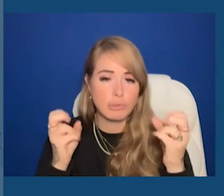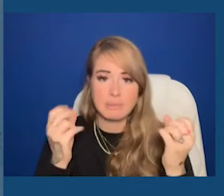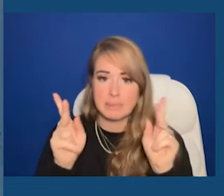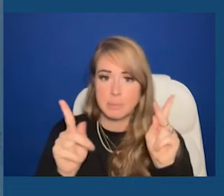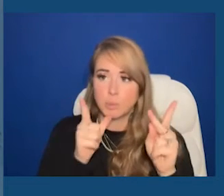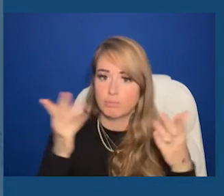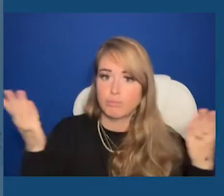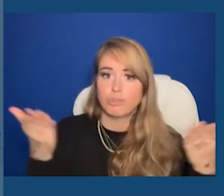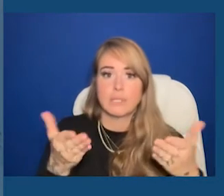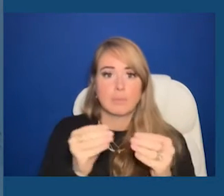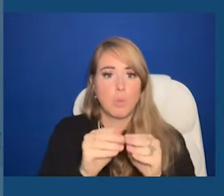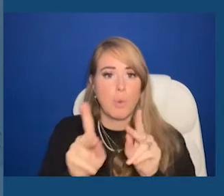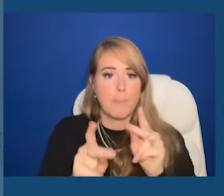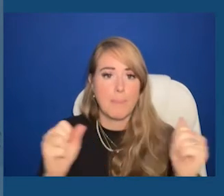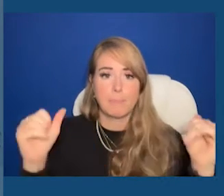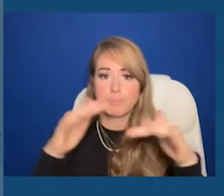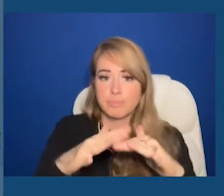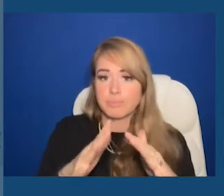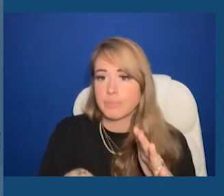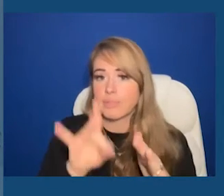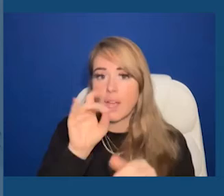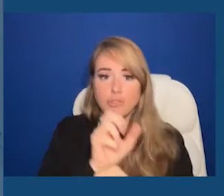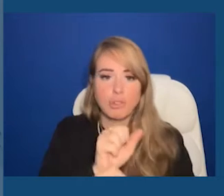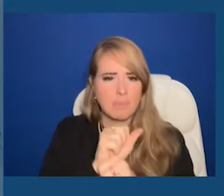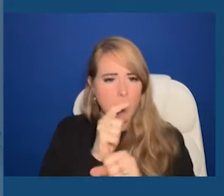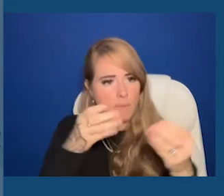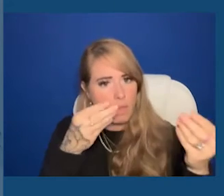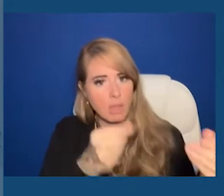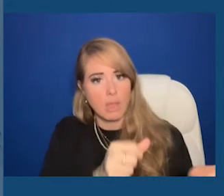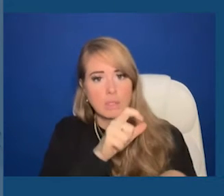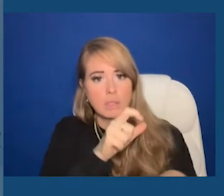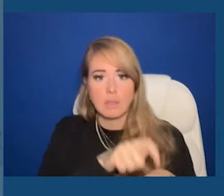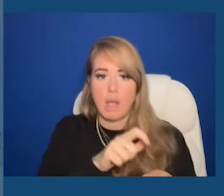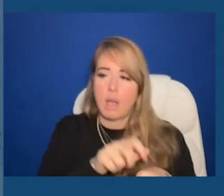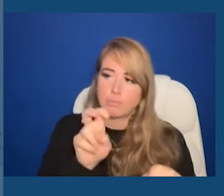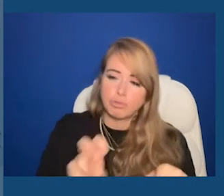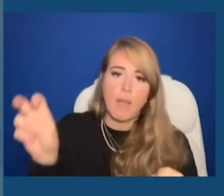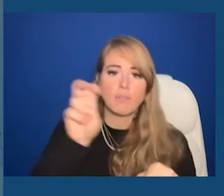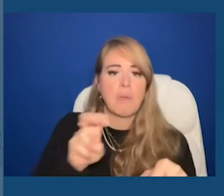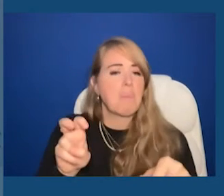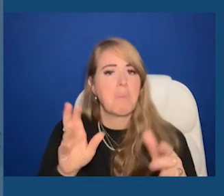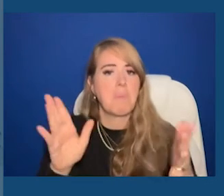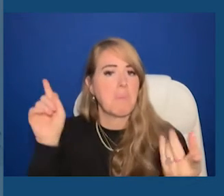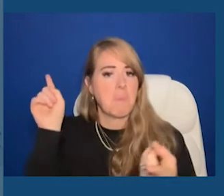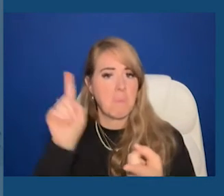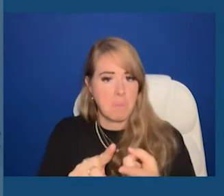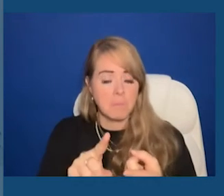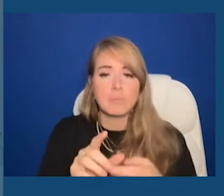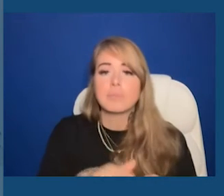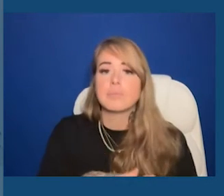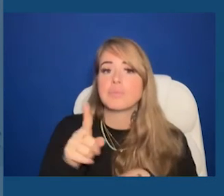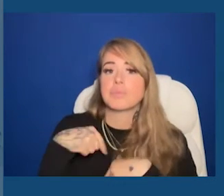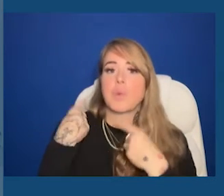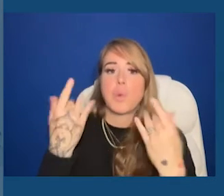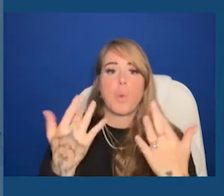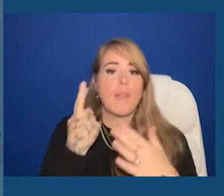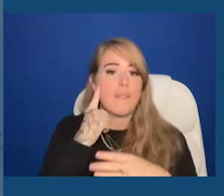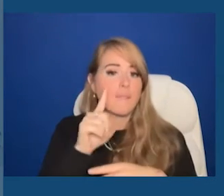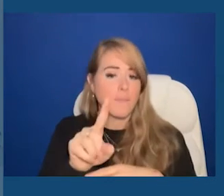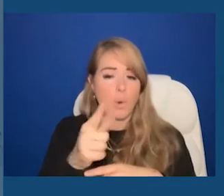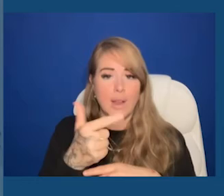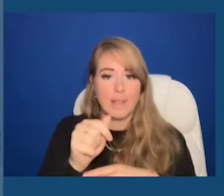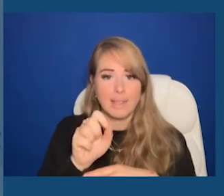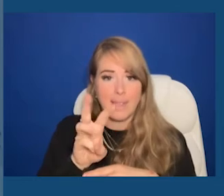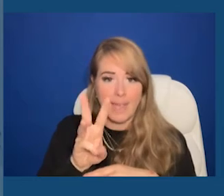people to jobs without having to spend so much more time traveling. The long-delayed Gateway Tunnel under the